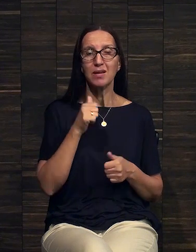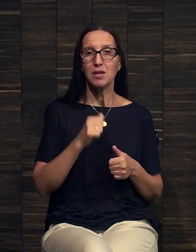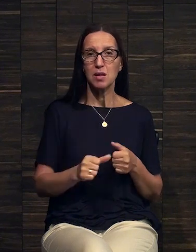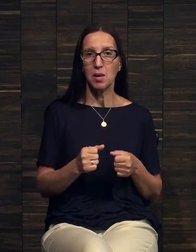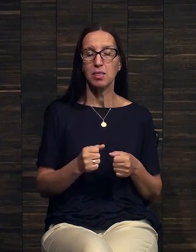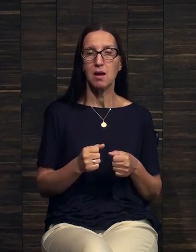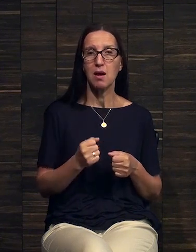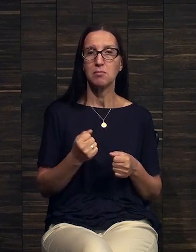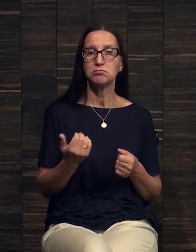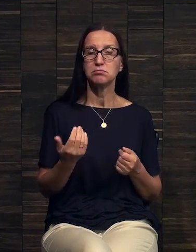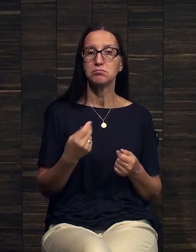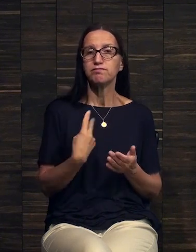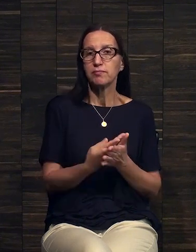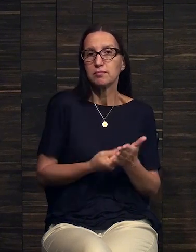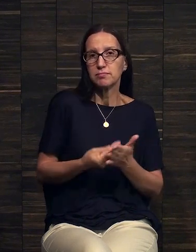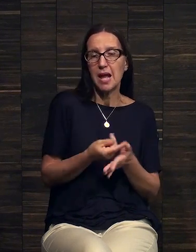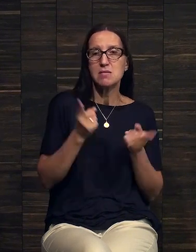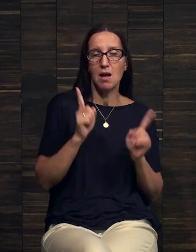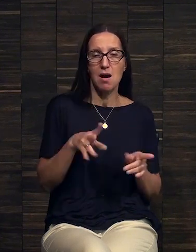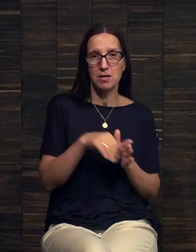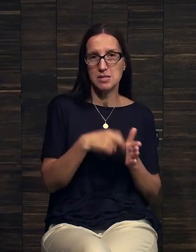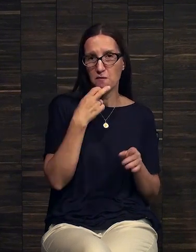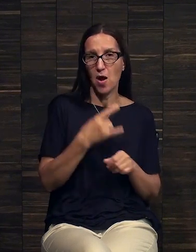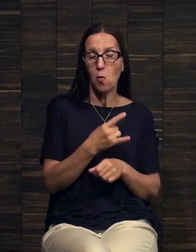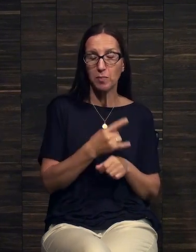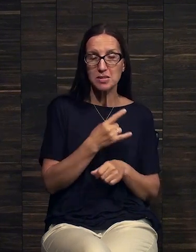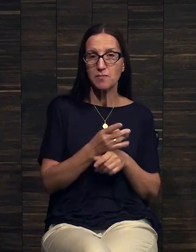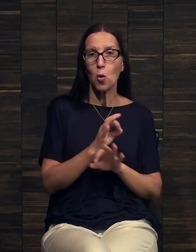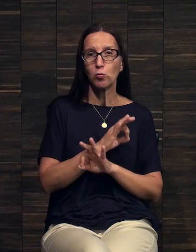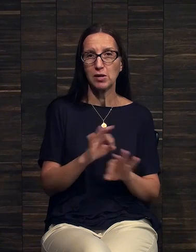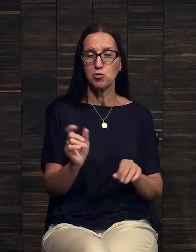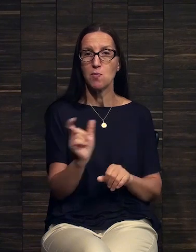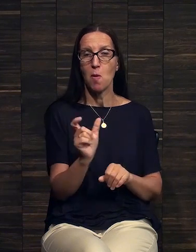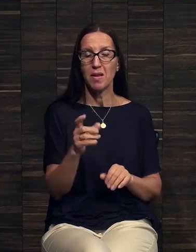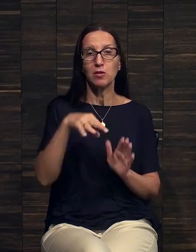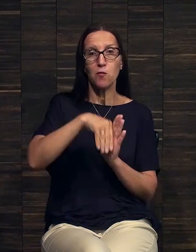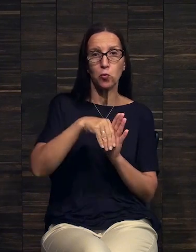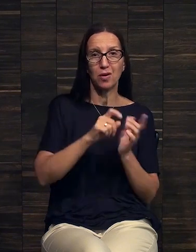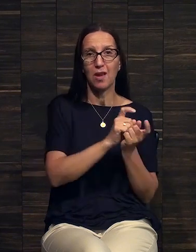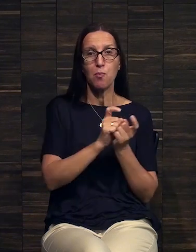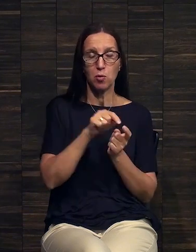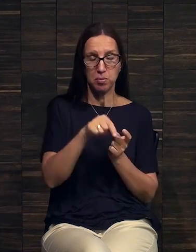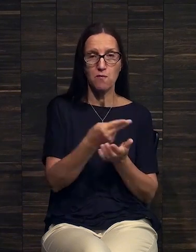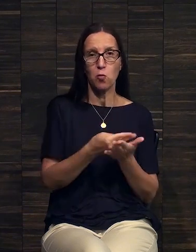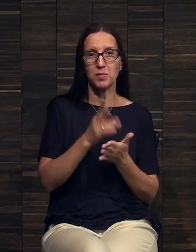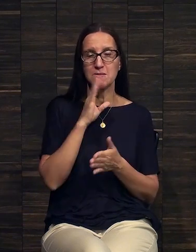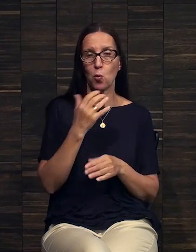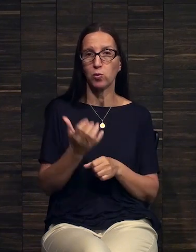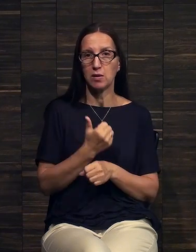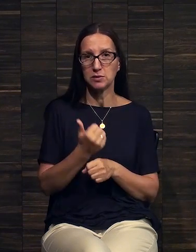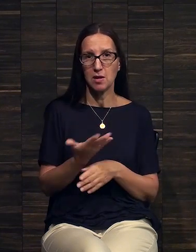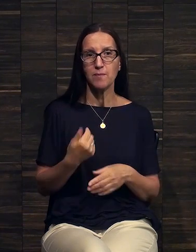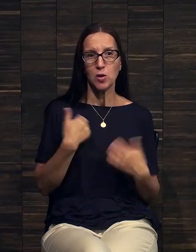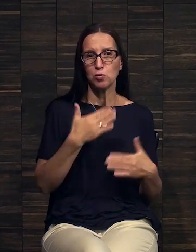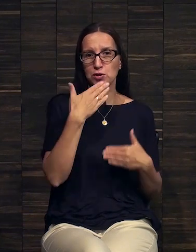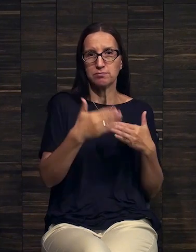2011. And once they failed to find the real enemy, so they tried to find